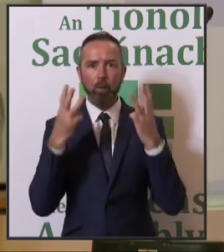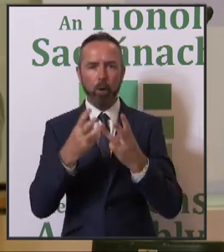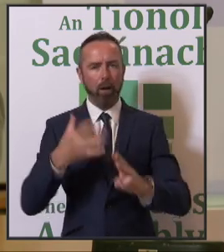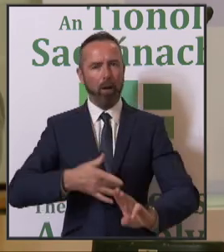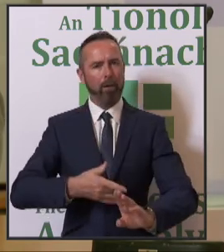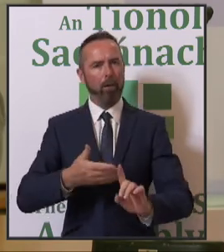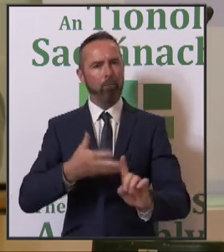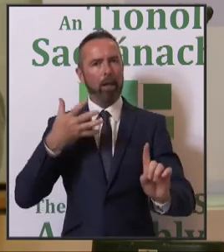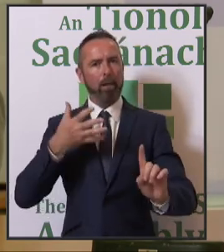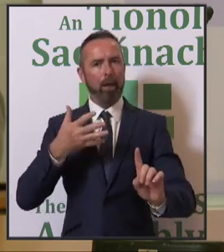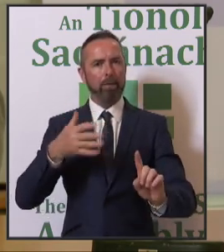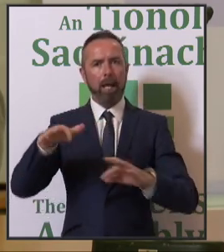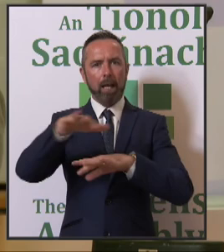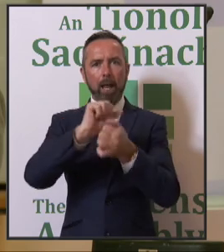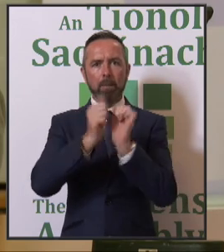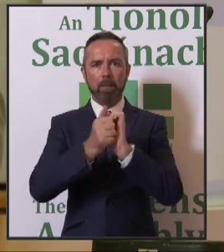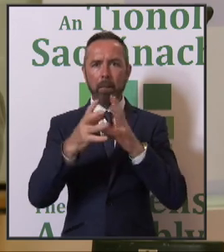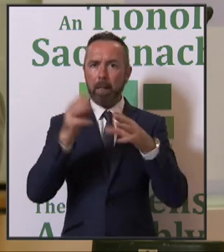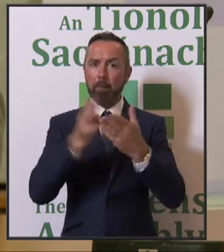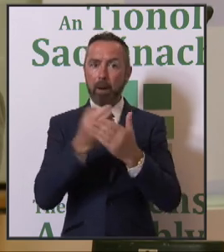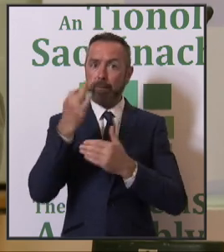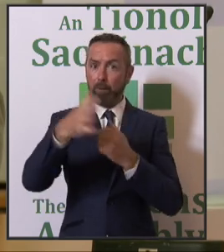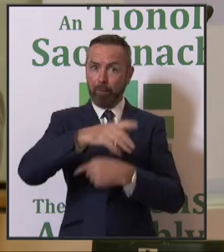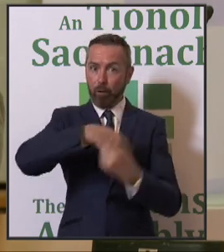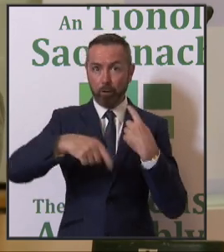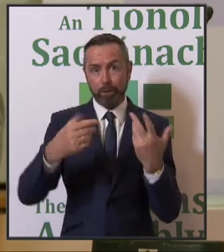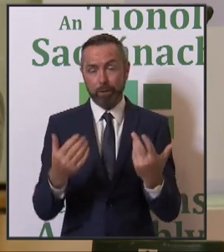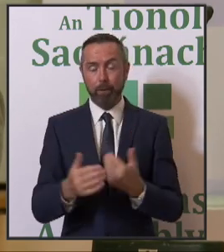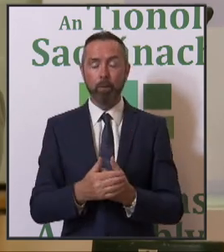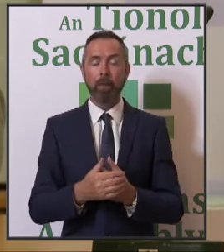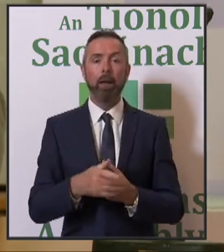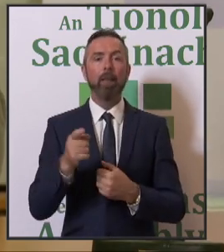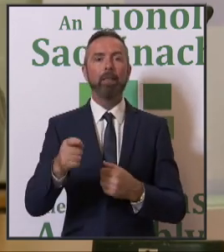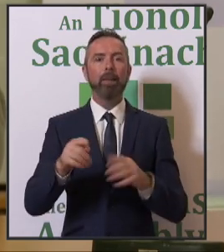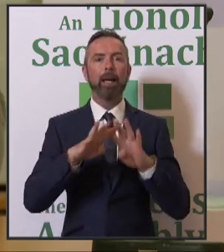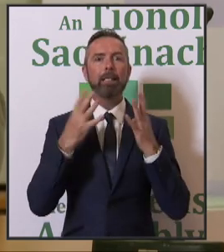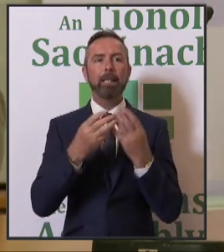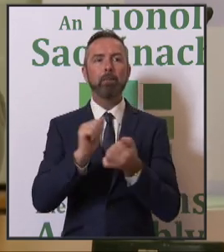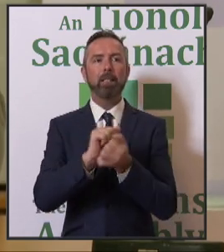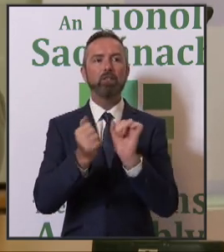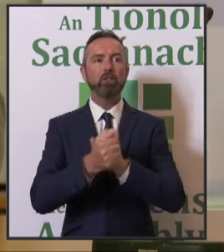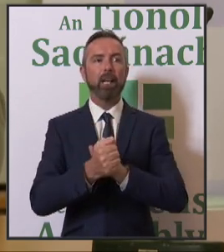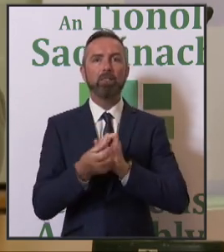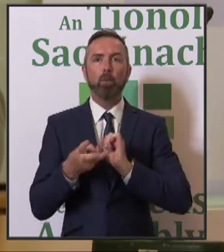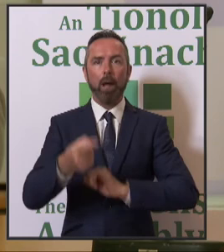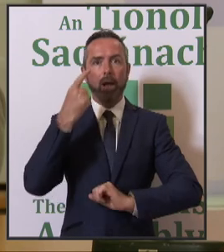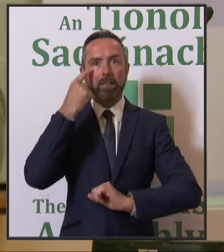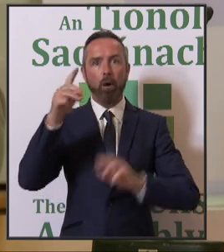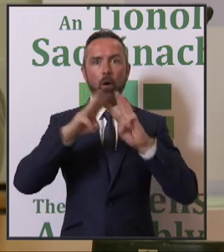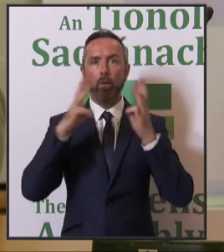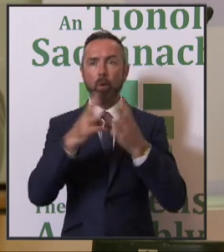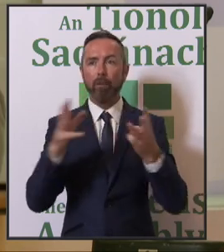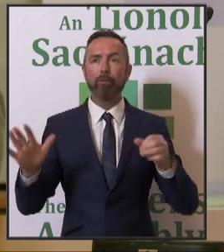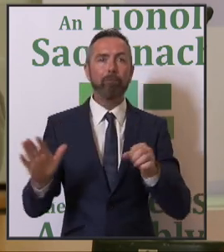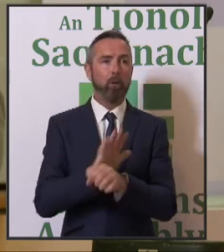part of the future for us, unfortunately. So yeah, the assembly changed the way I saw the world completely and